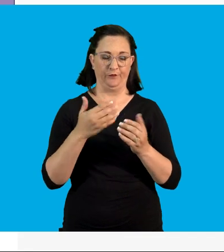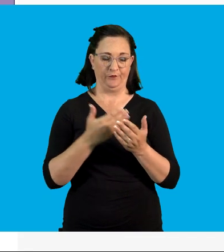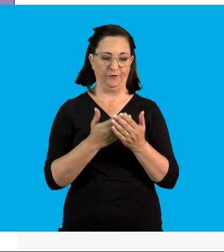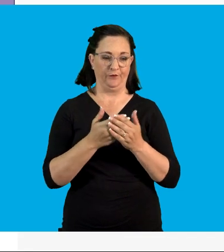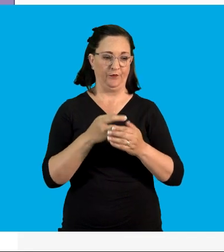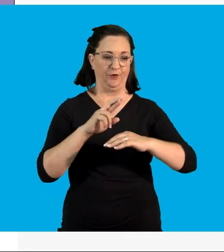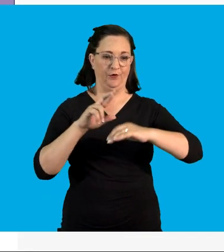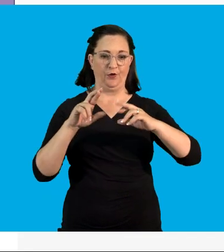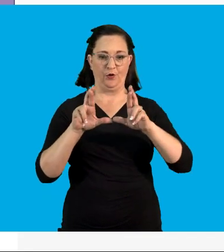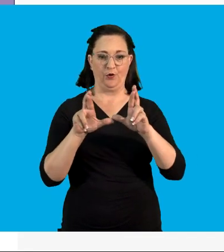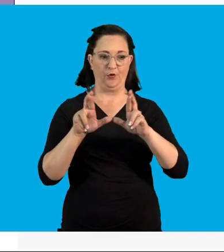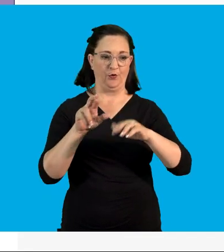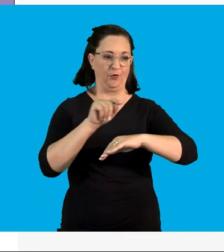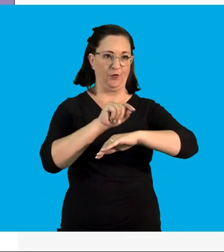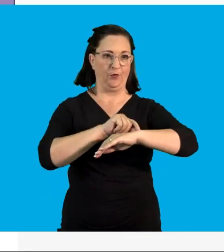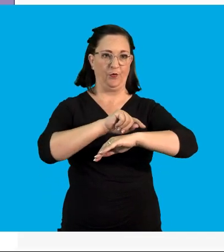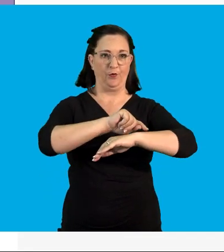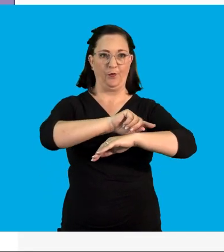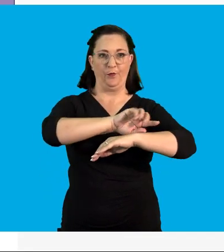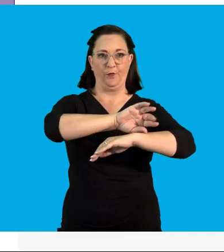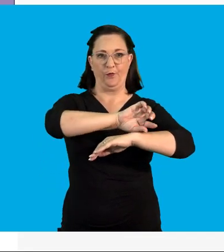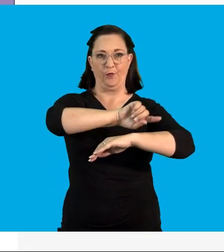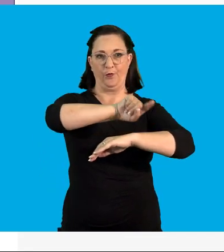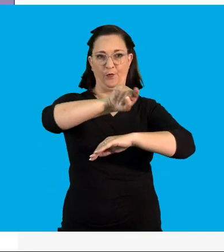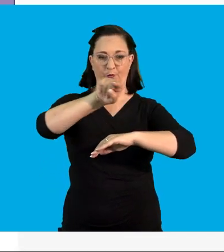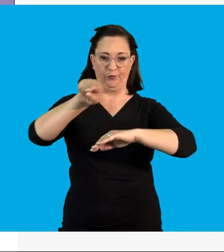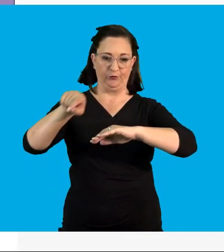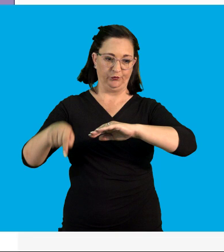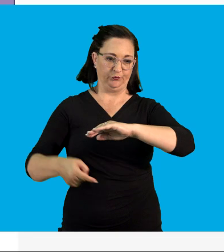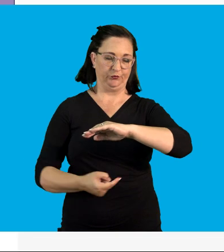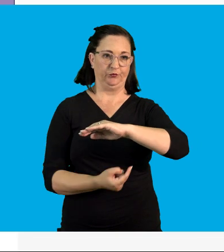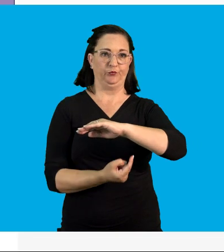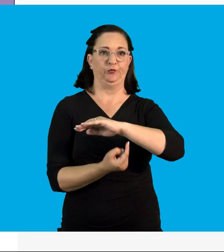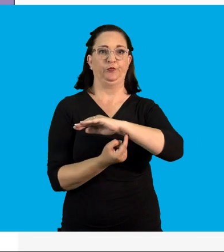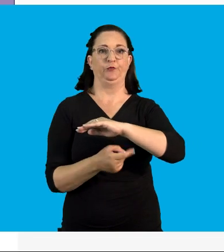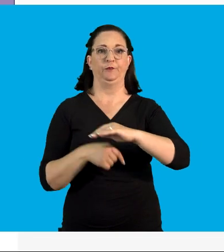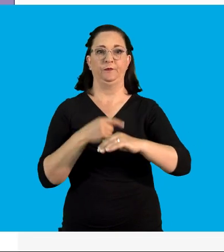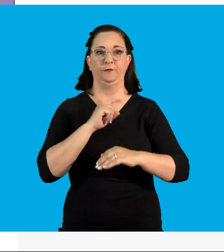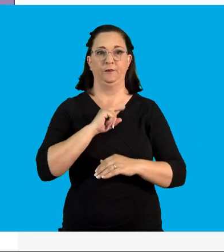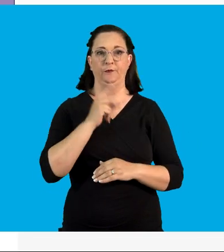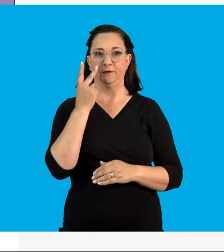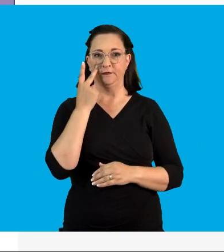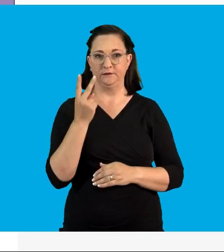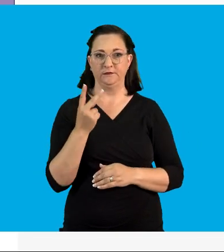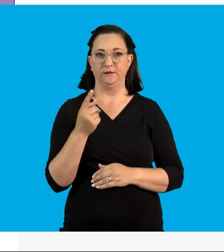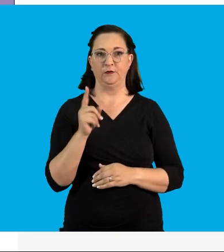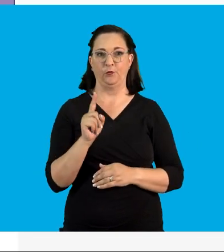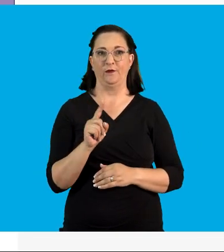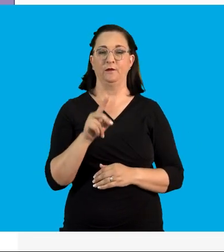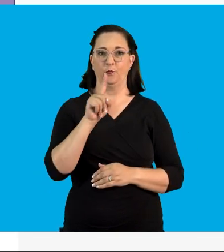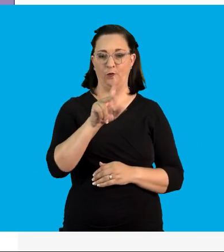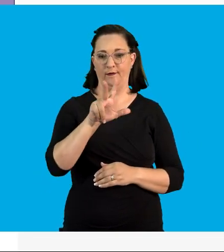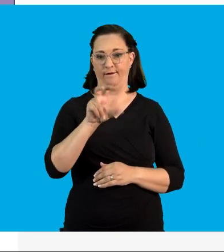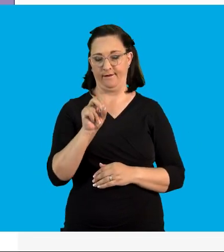ruler around so that you are able to see that as we turn the ruler around, it would give us